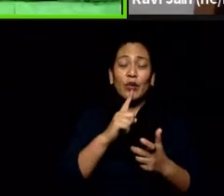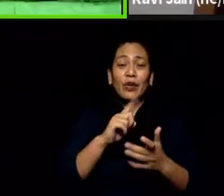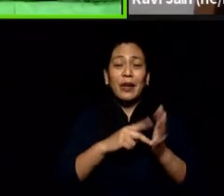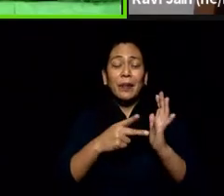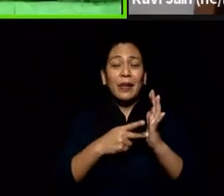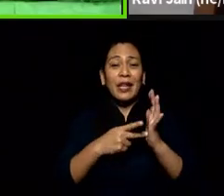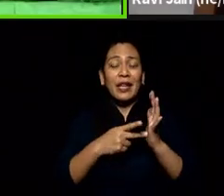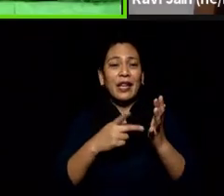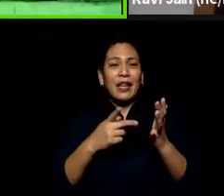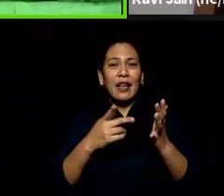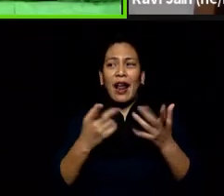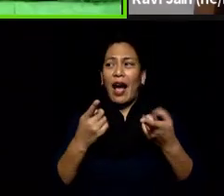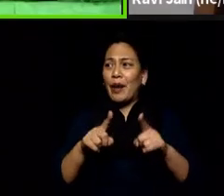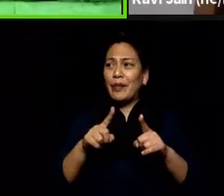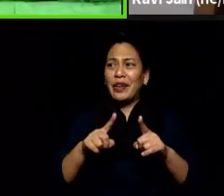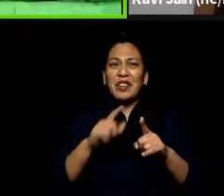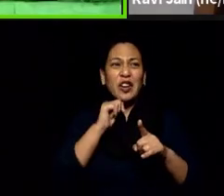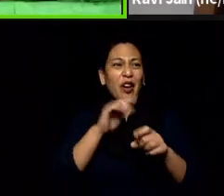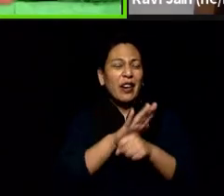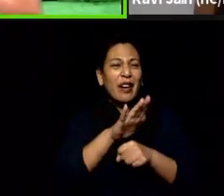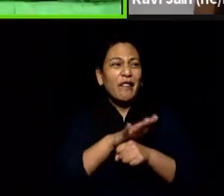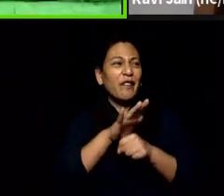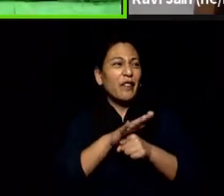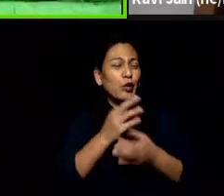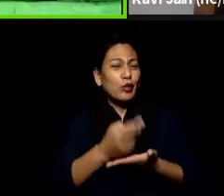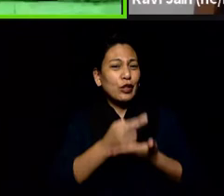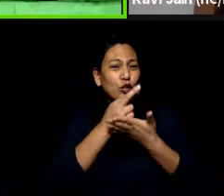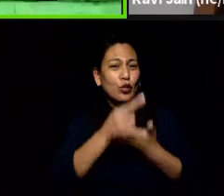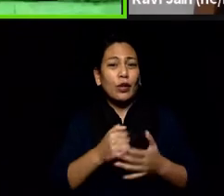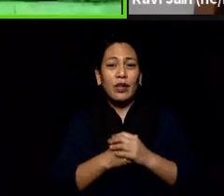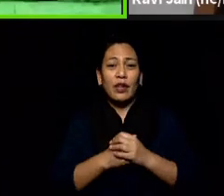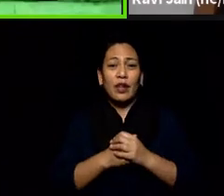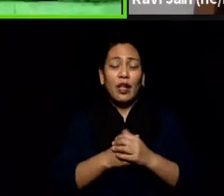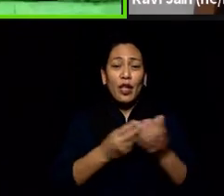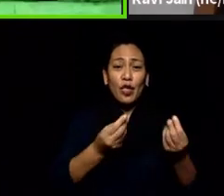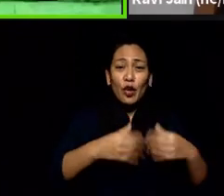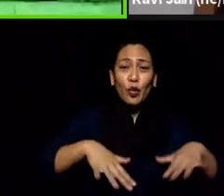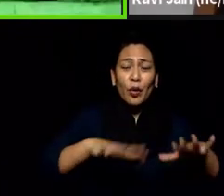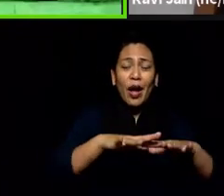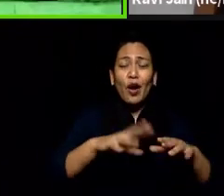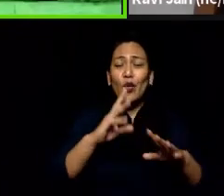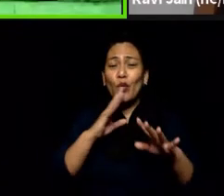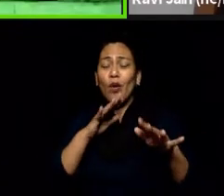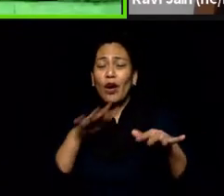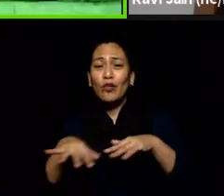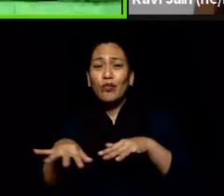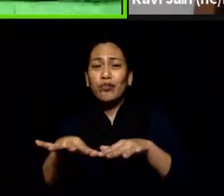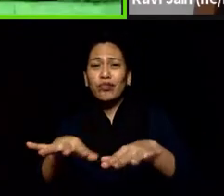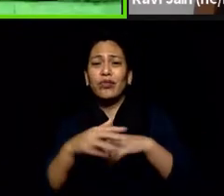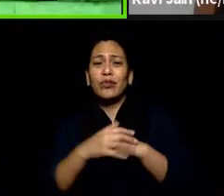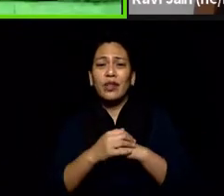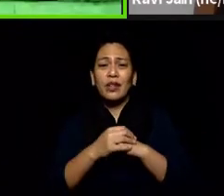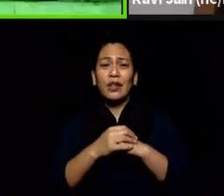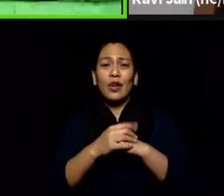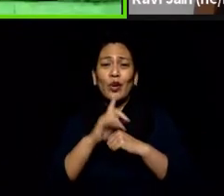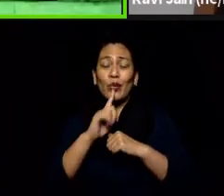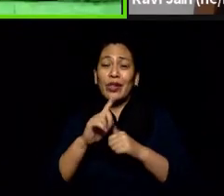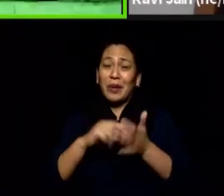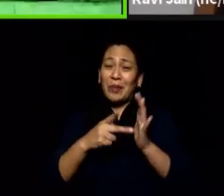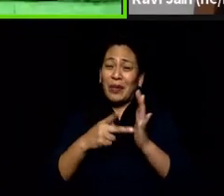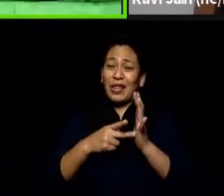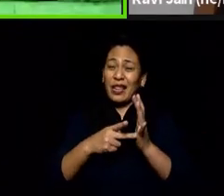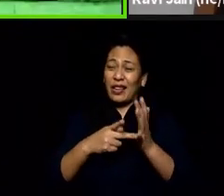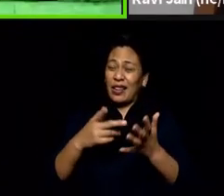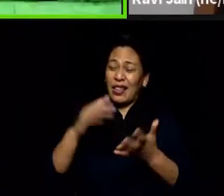import? Does the ground, does the water, do the rivers, do they get lowered in impact